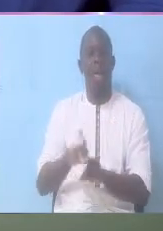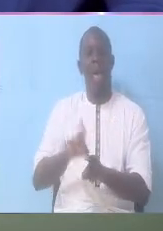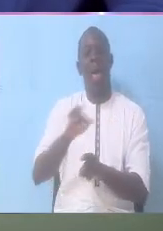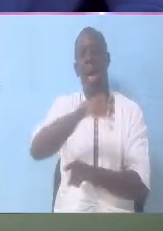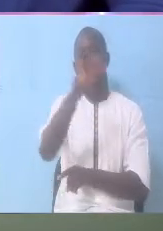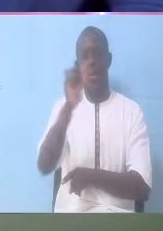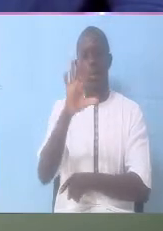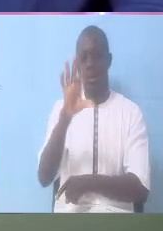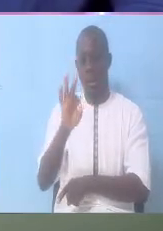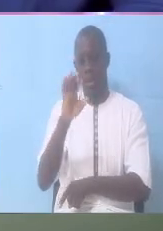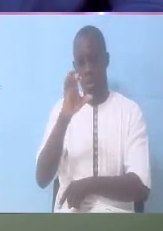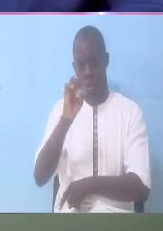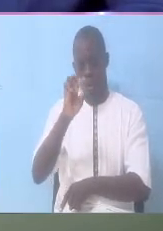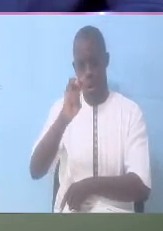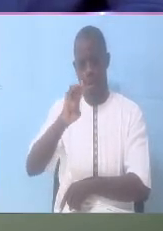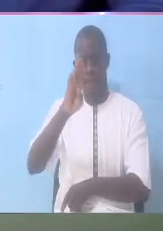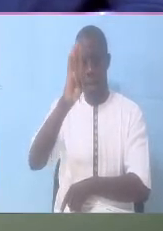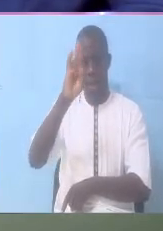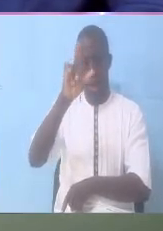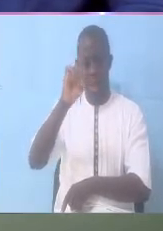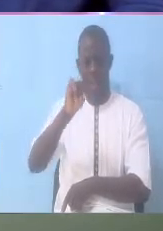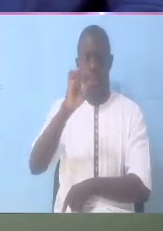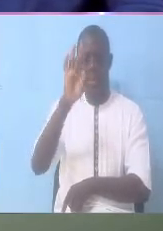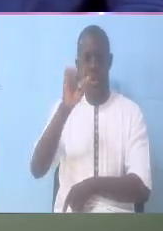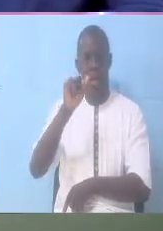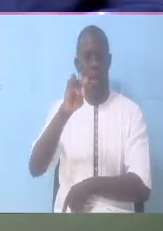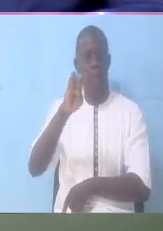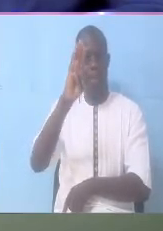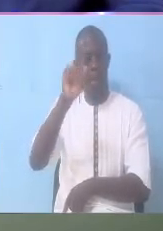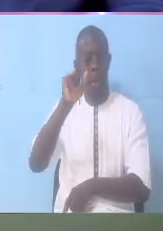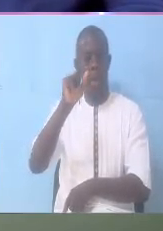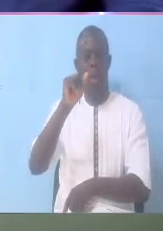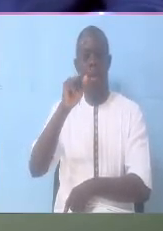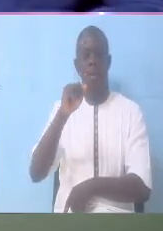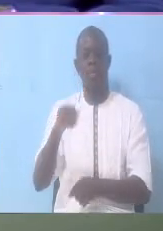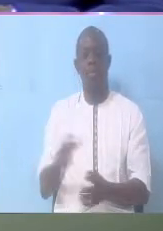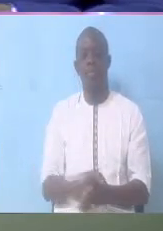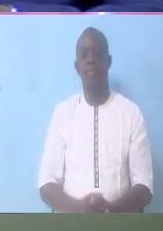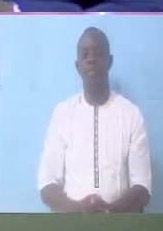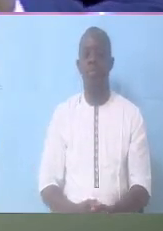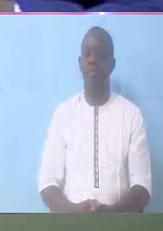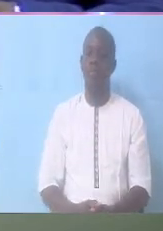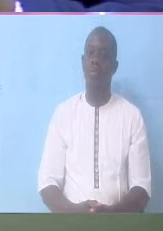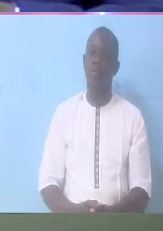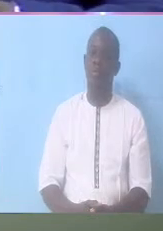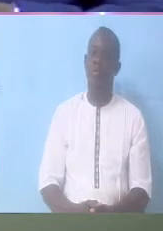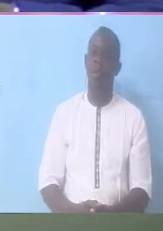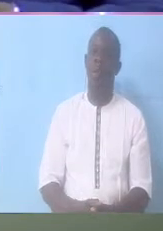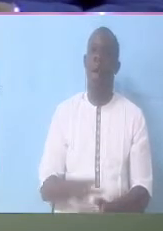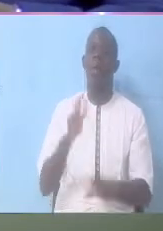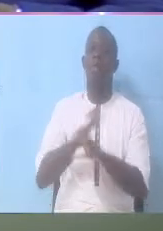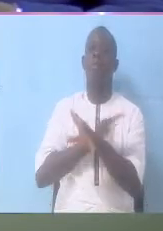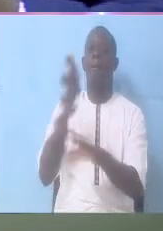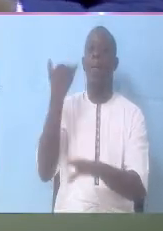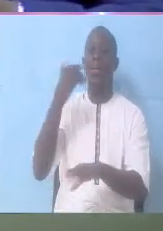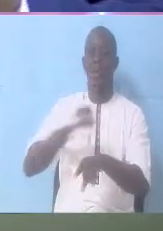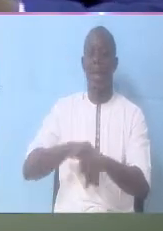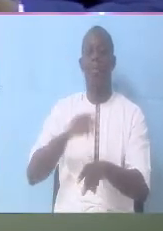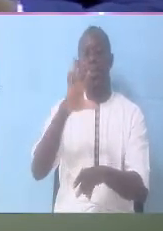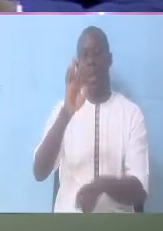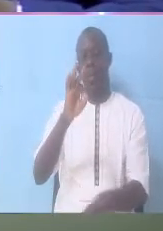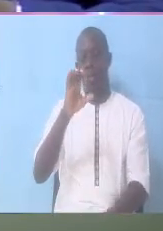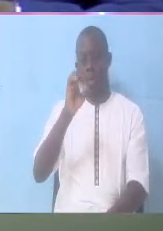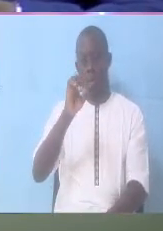And Tumbul Tamba was telling him, sorry, and at the time,